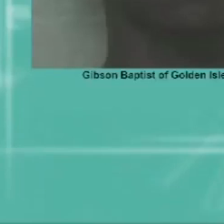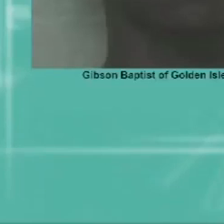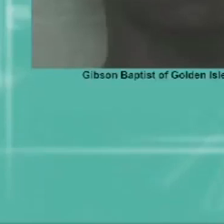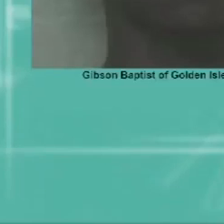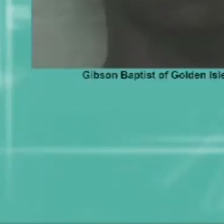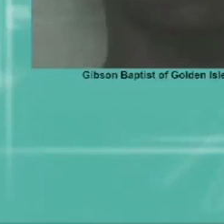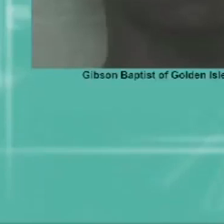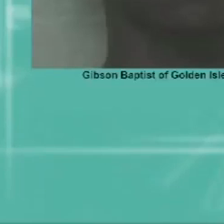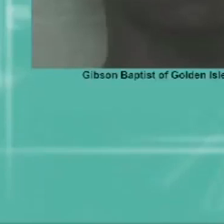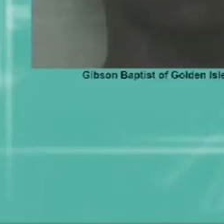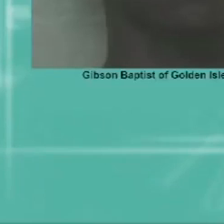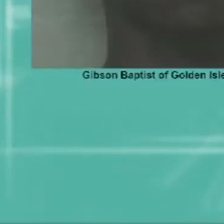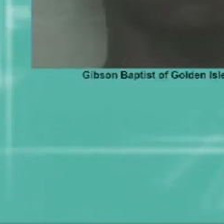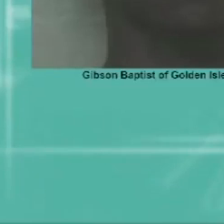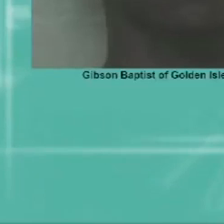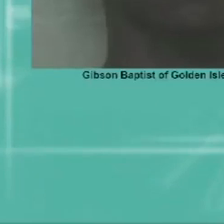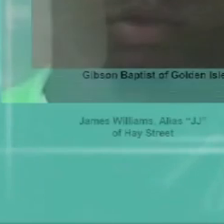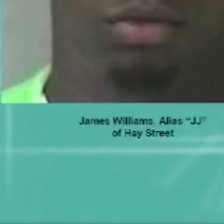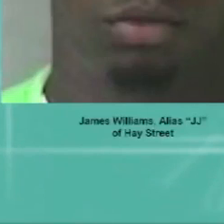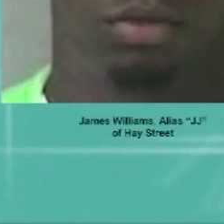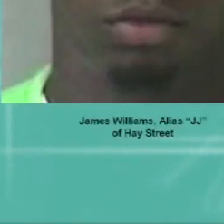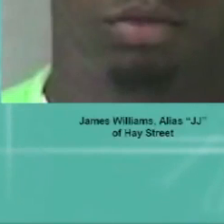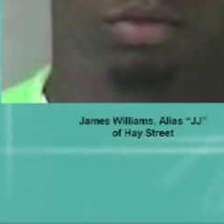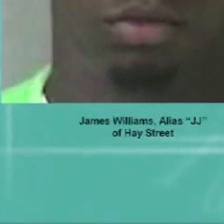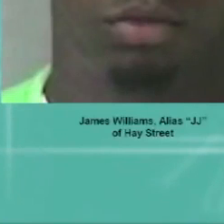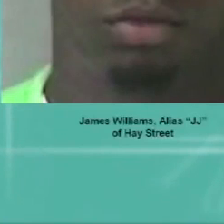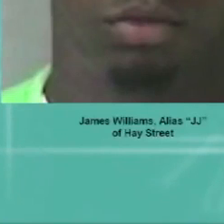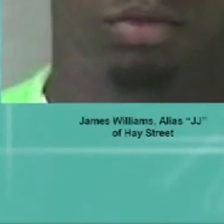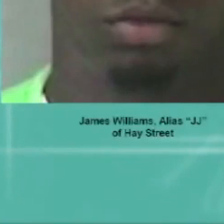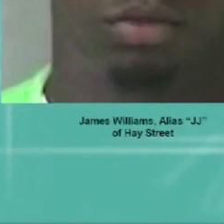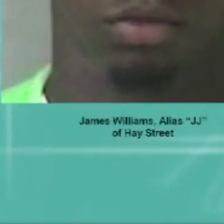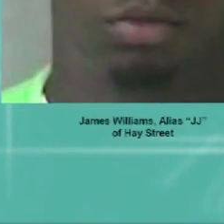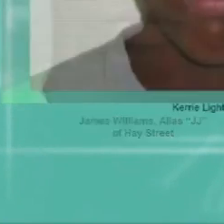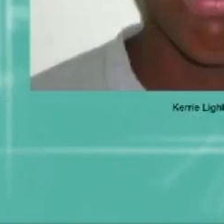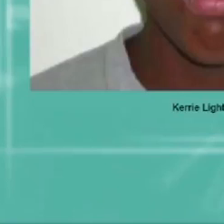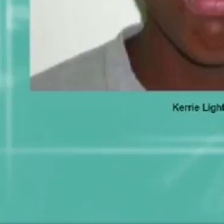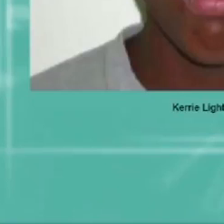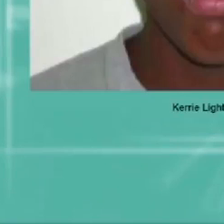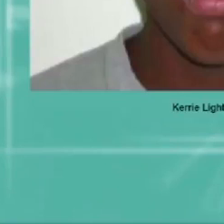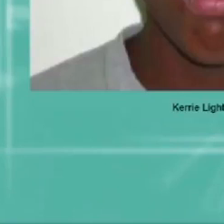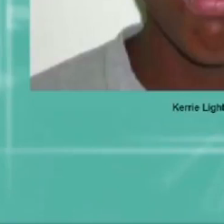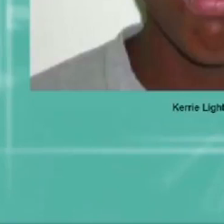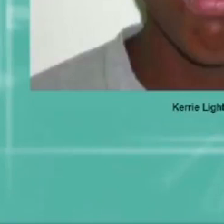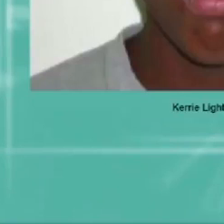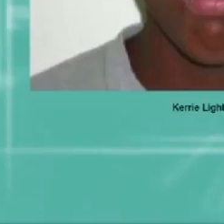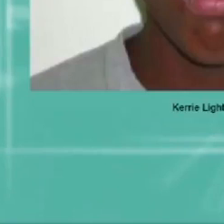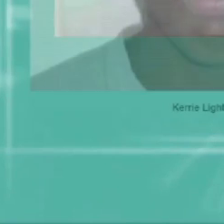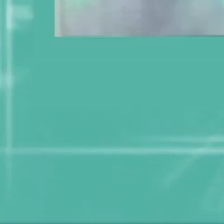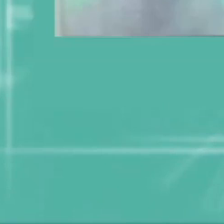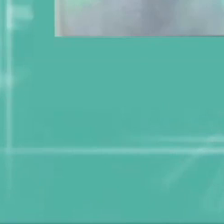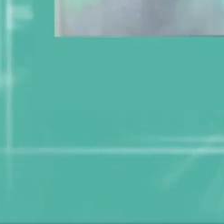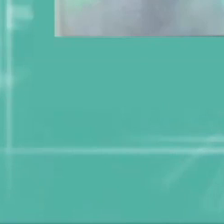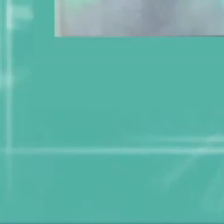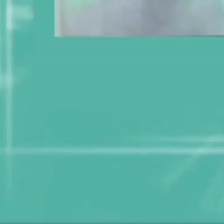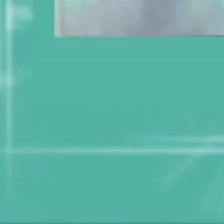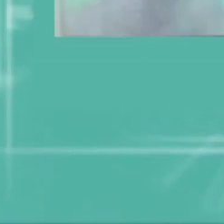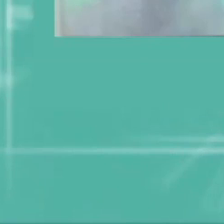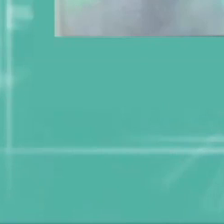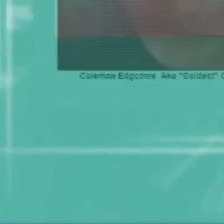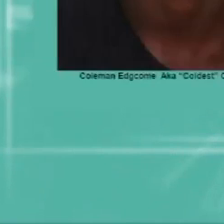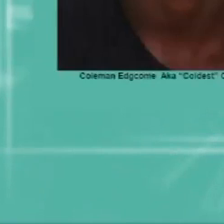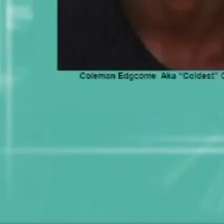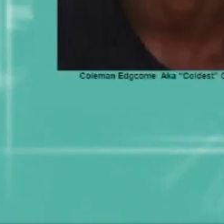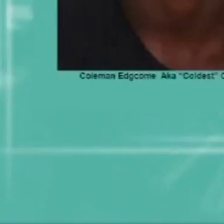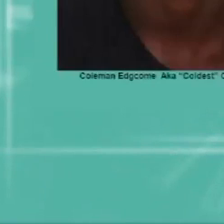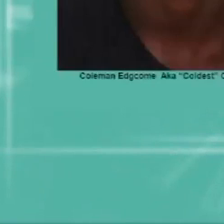20 young men in New Providence who are wanted for murder, armed robbery. We need to find them. We're going to flush